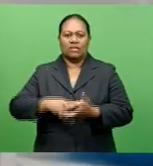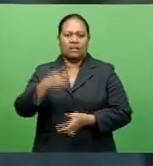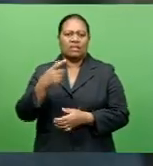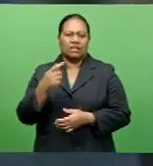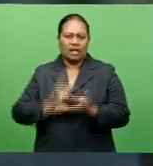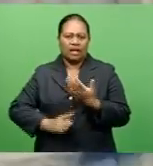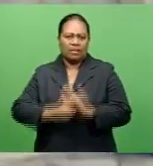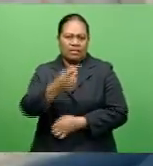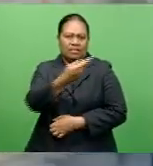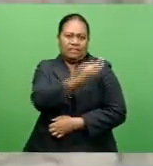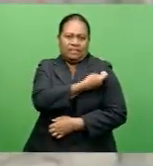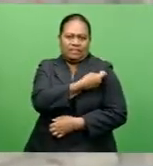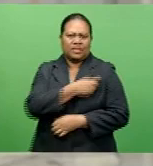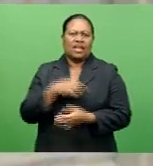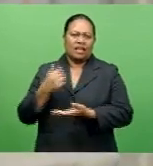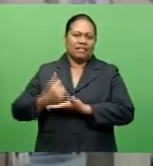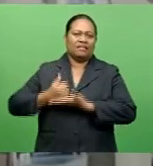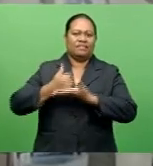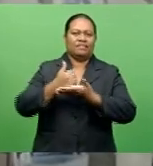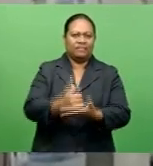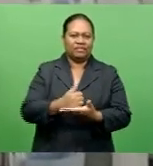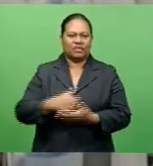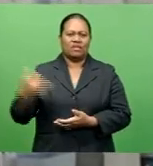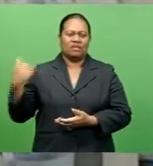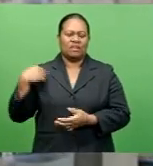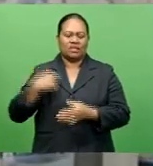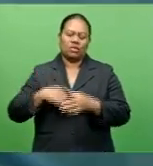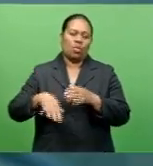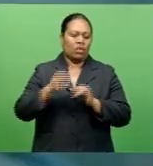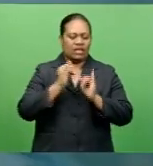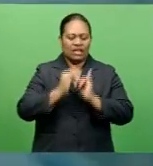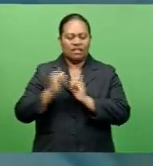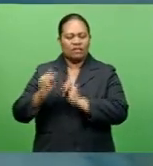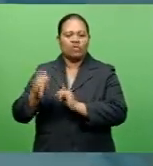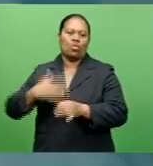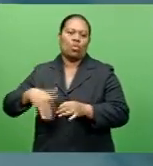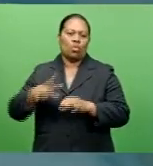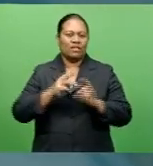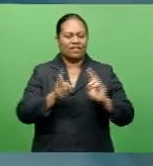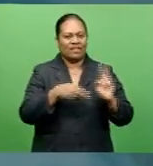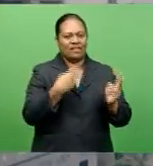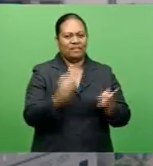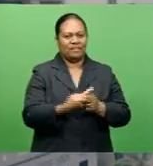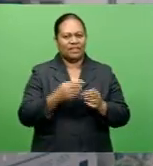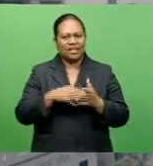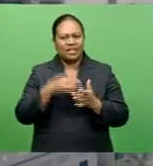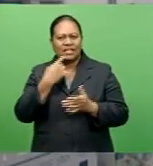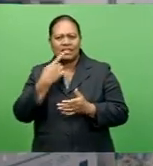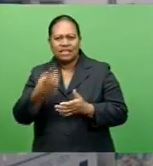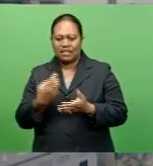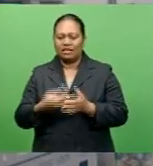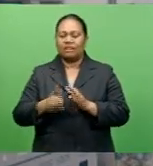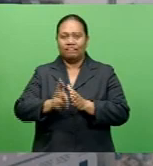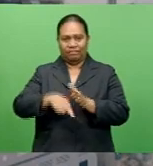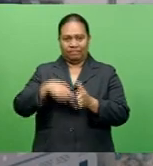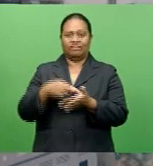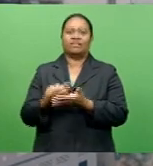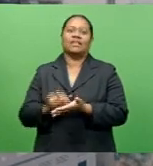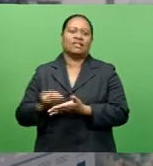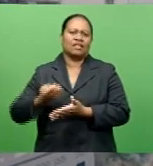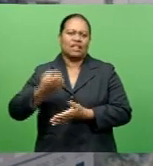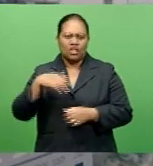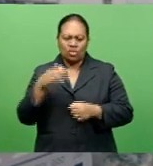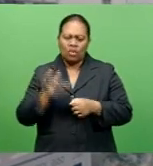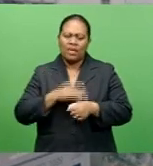locally and of financial assistance to affected individuals and households. He adds the return of economic activity recovery to